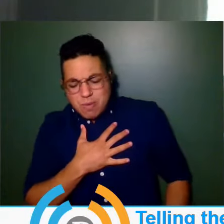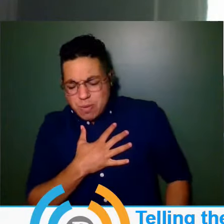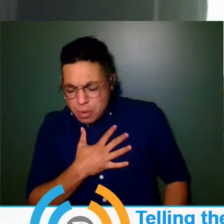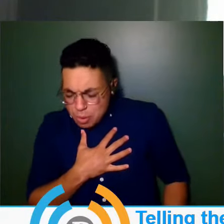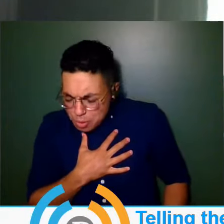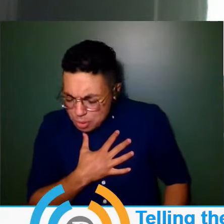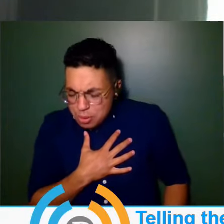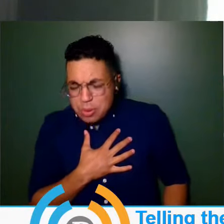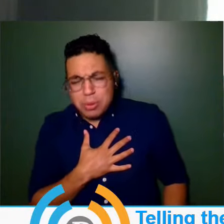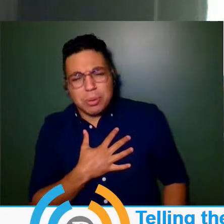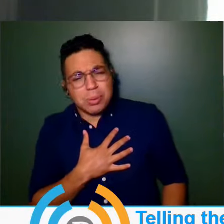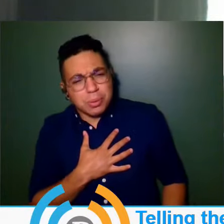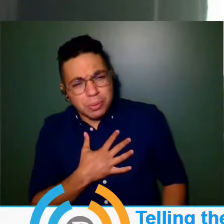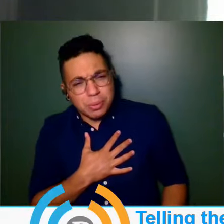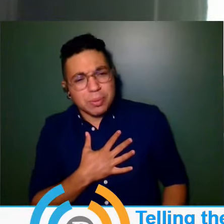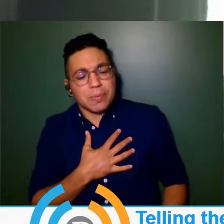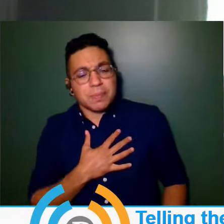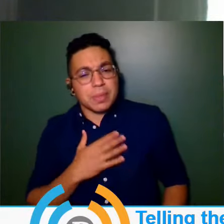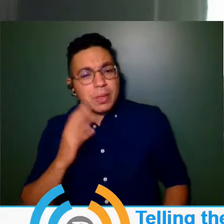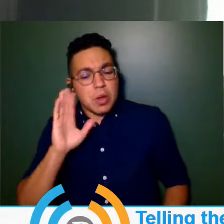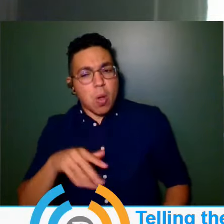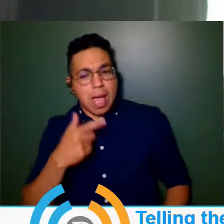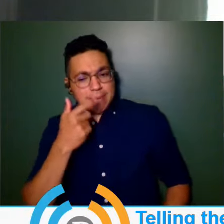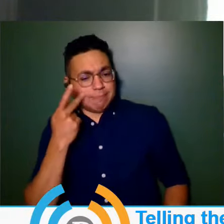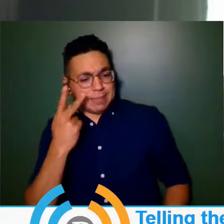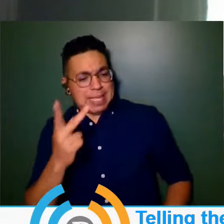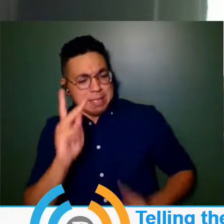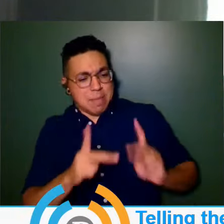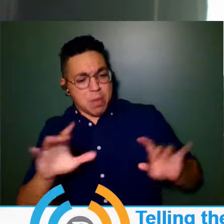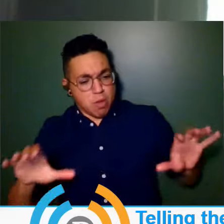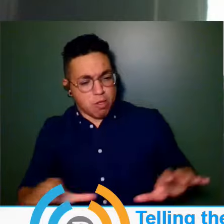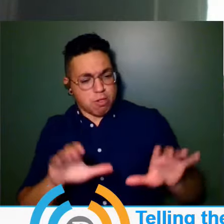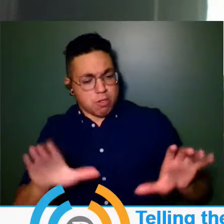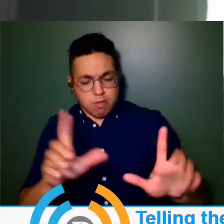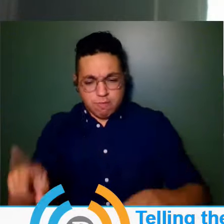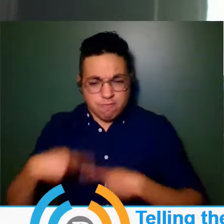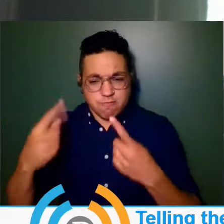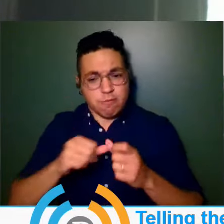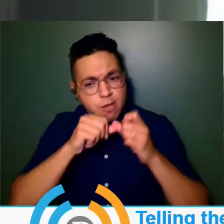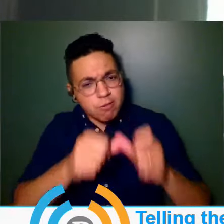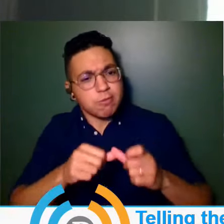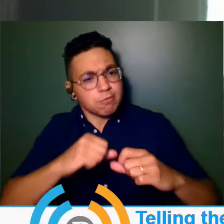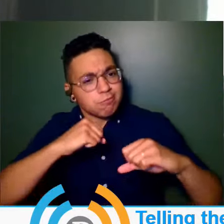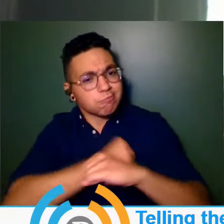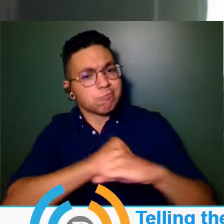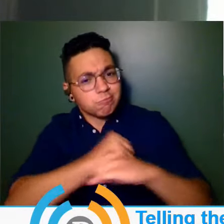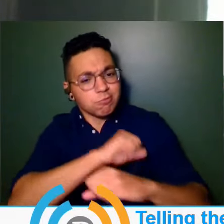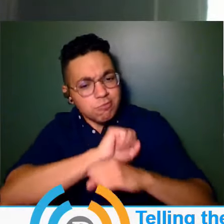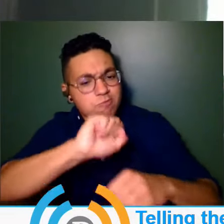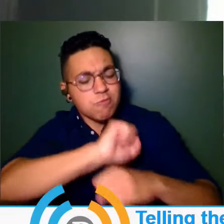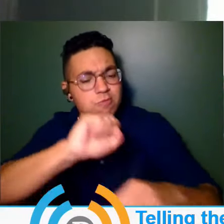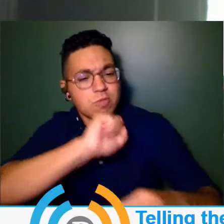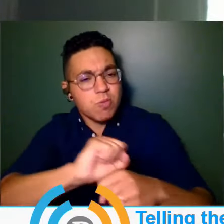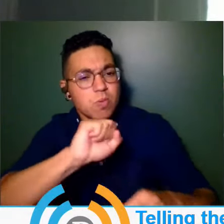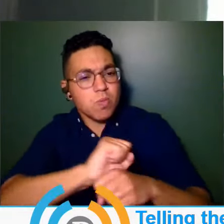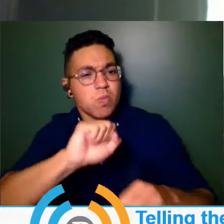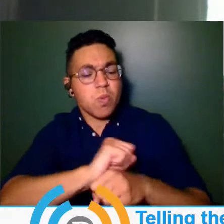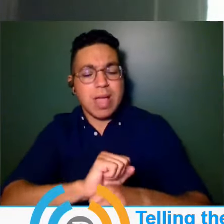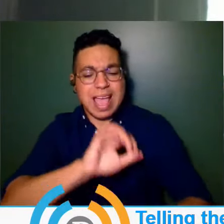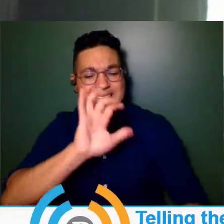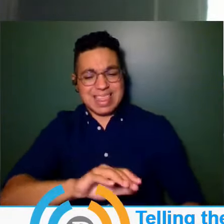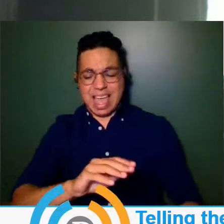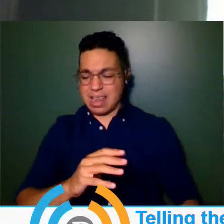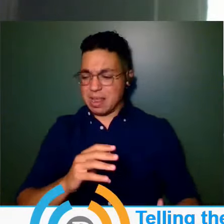I look at the people who've done this and who continue to do this, and just the feat,